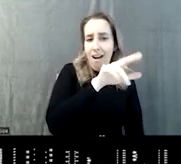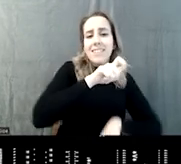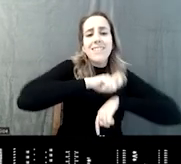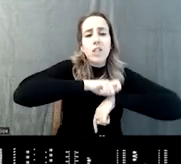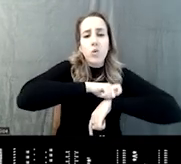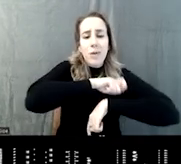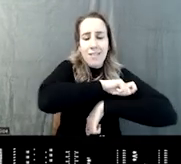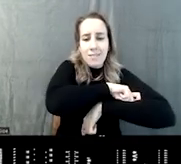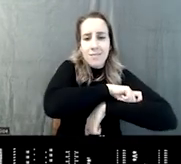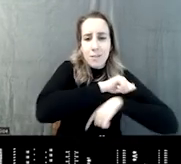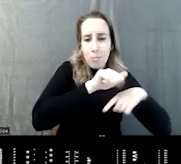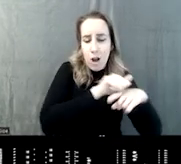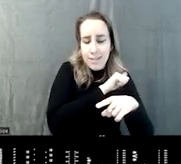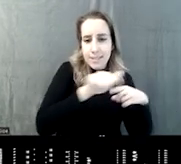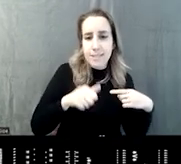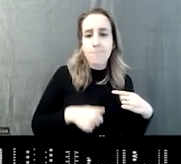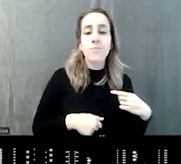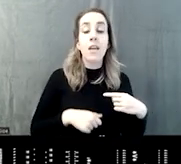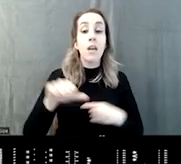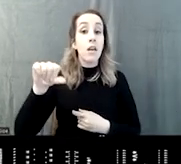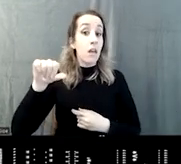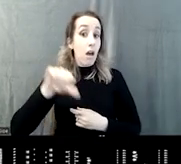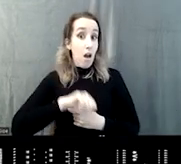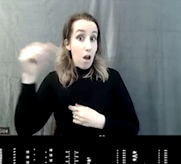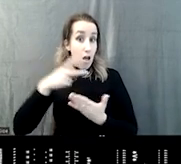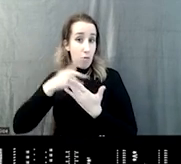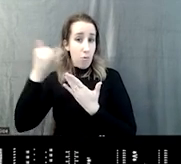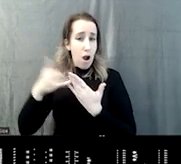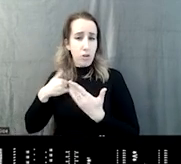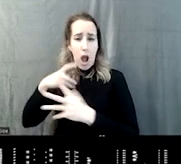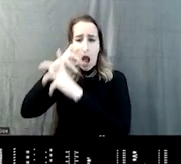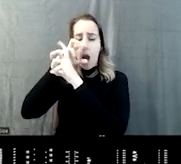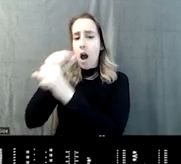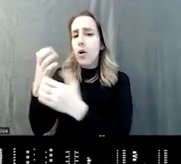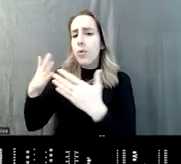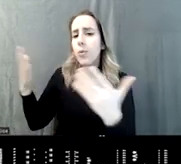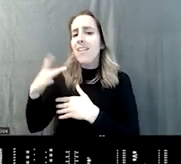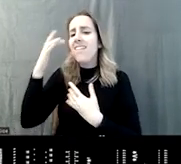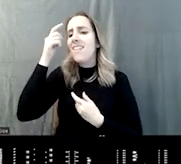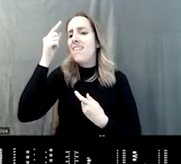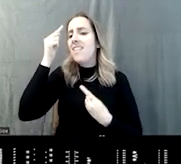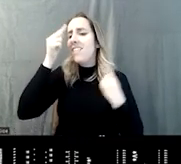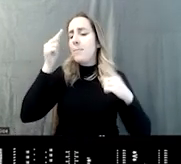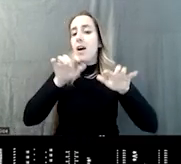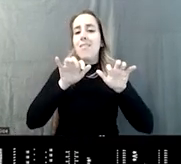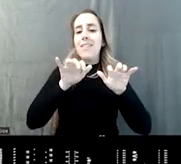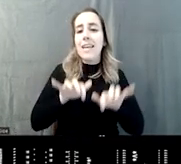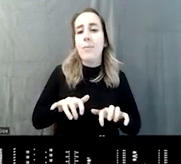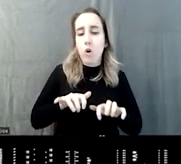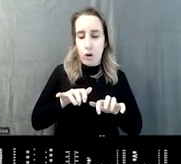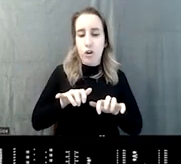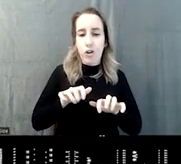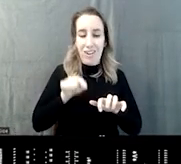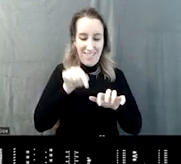so another project that I was really interested in was thinking about the keyboard as a site